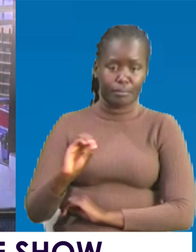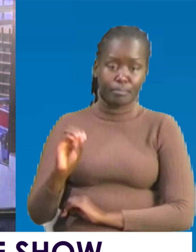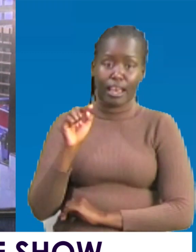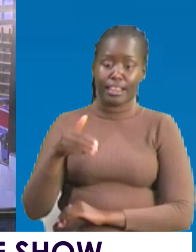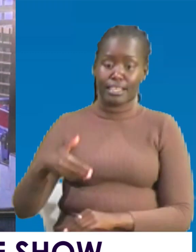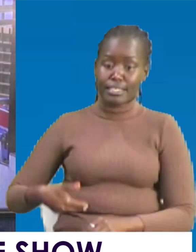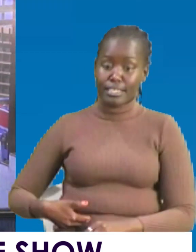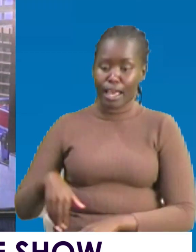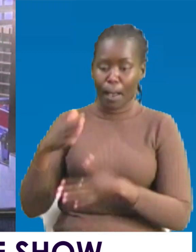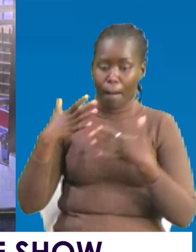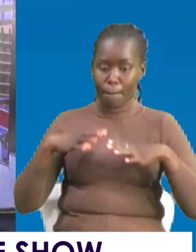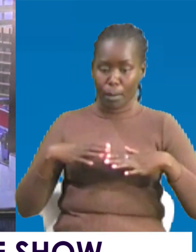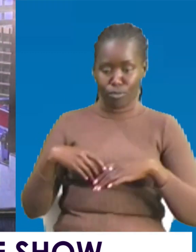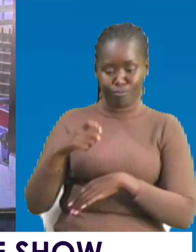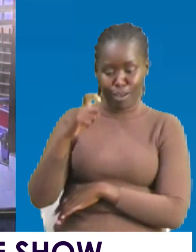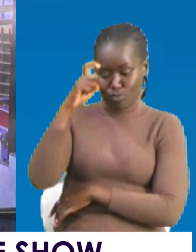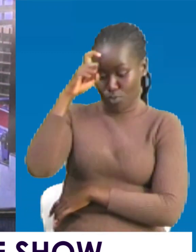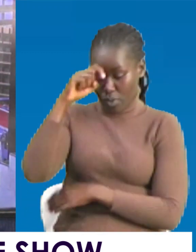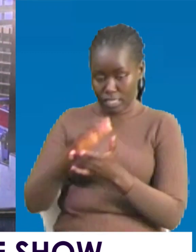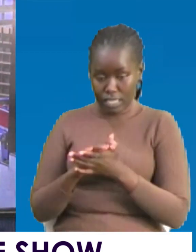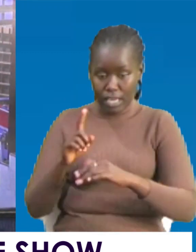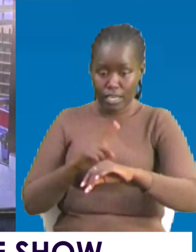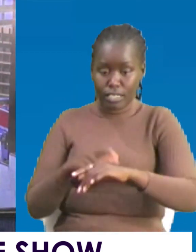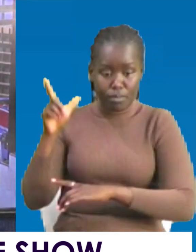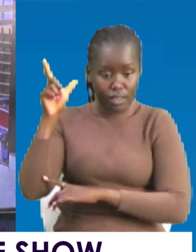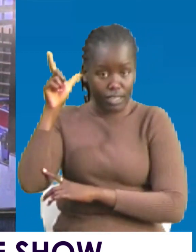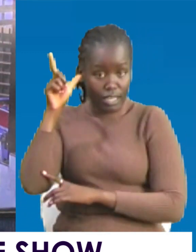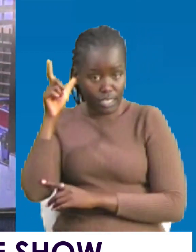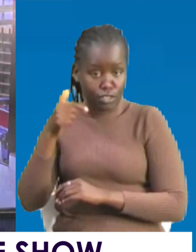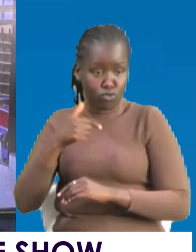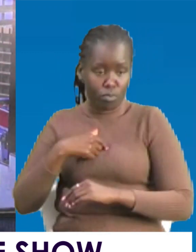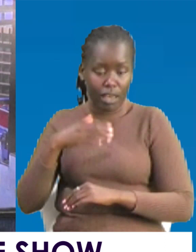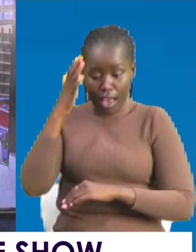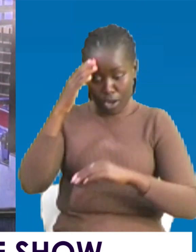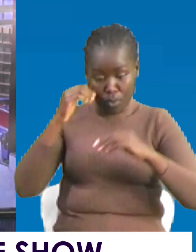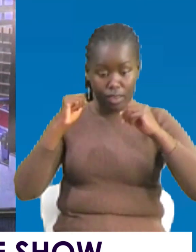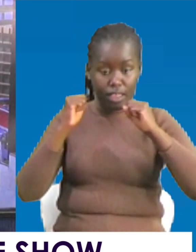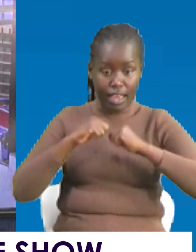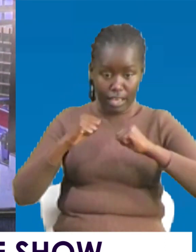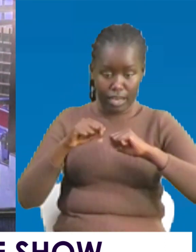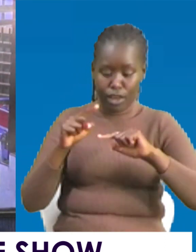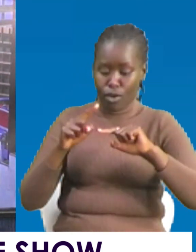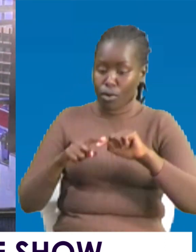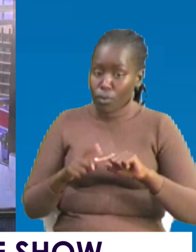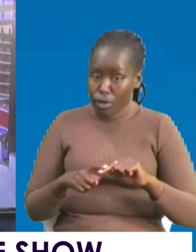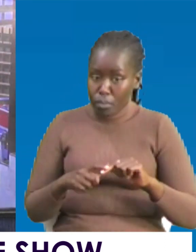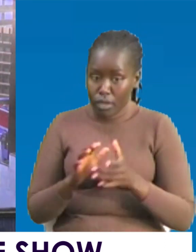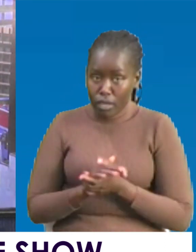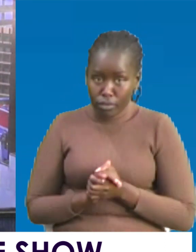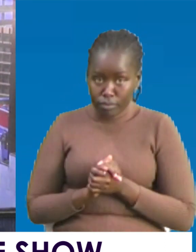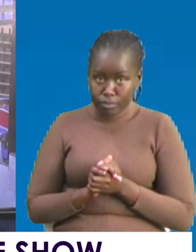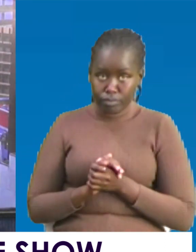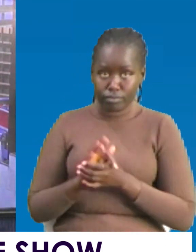smarter than you imagine. As they listen to me, I know they are in agreement. They are not depending on a fossil for